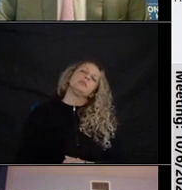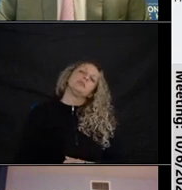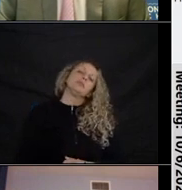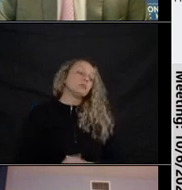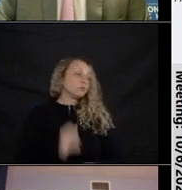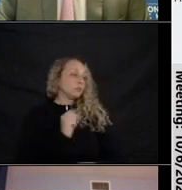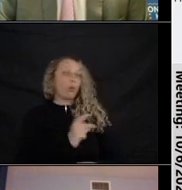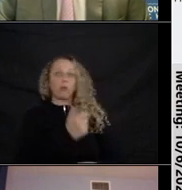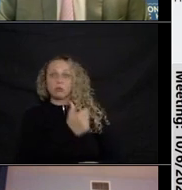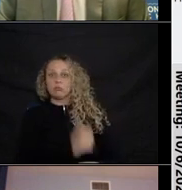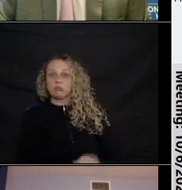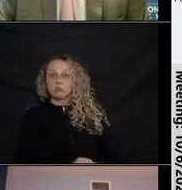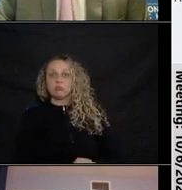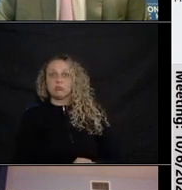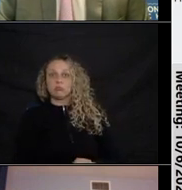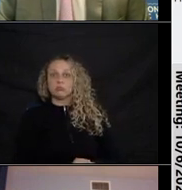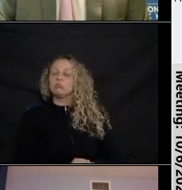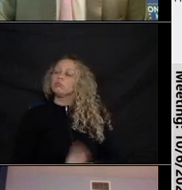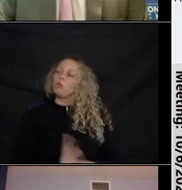Okay. So,